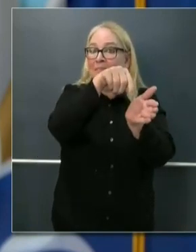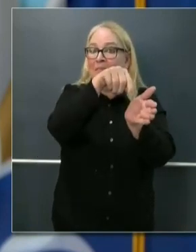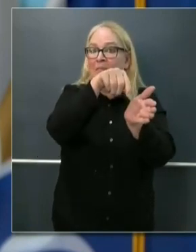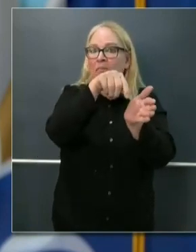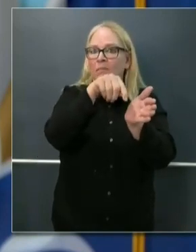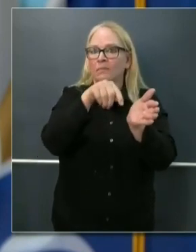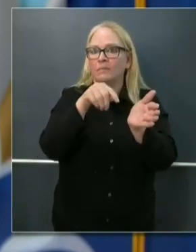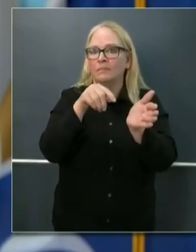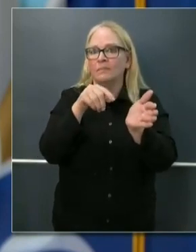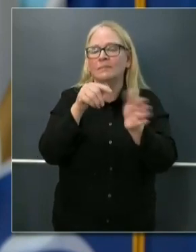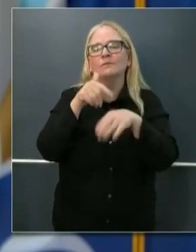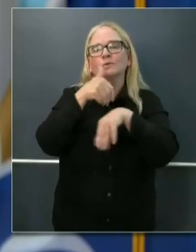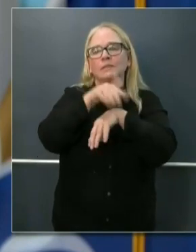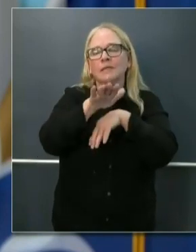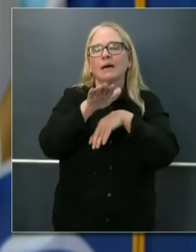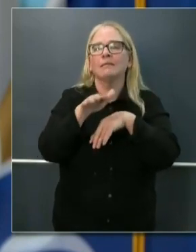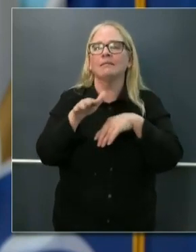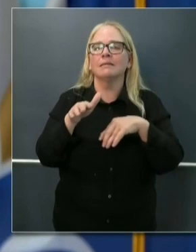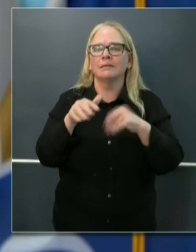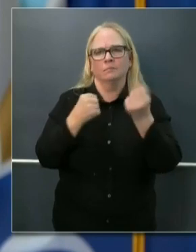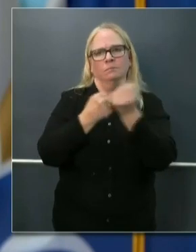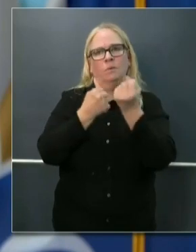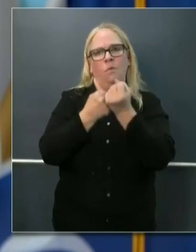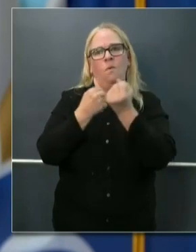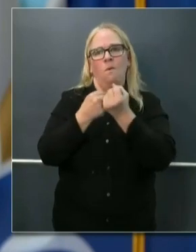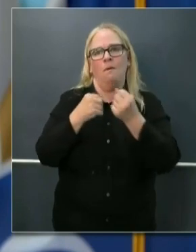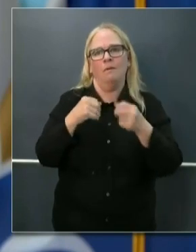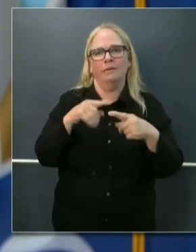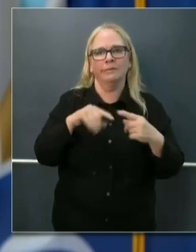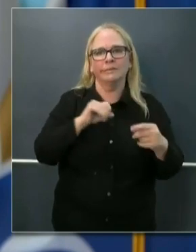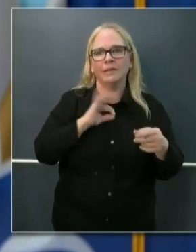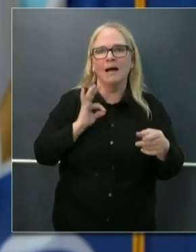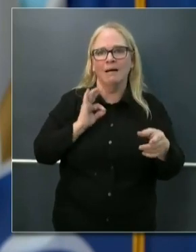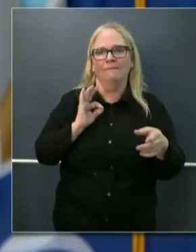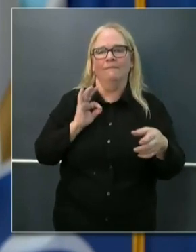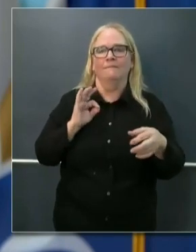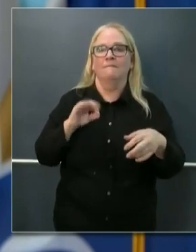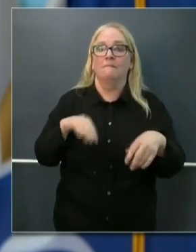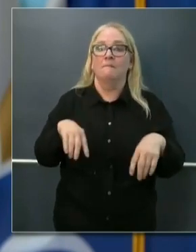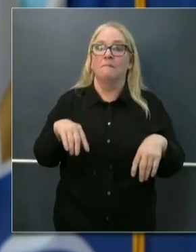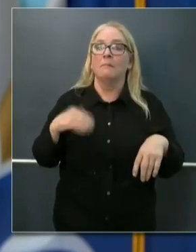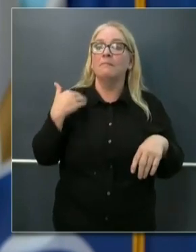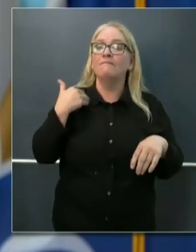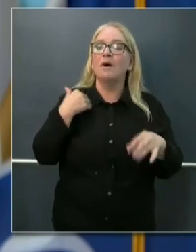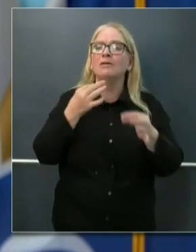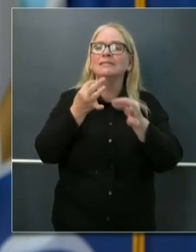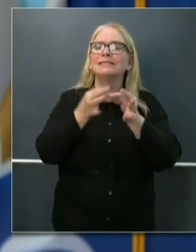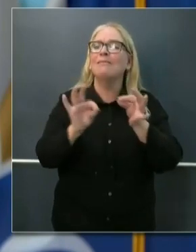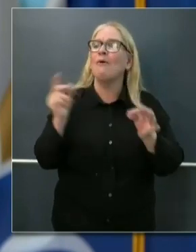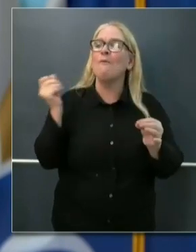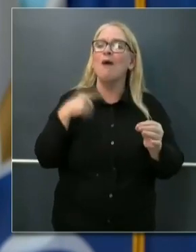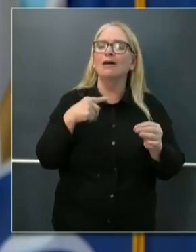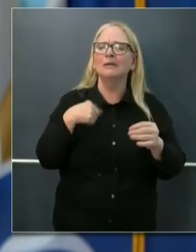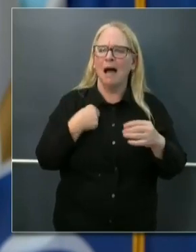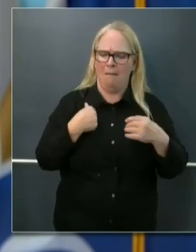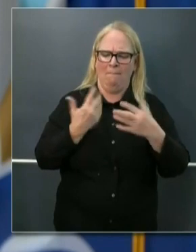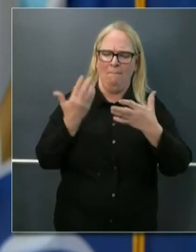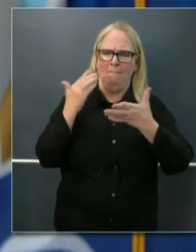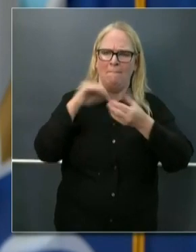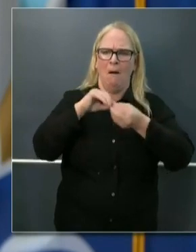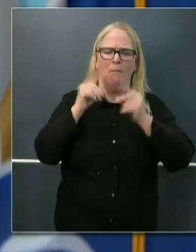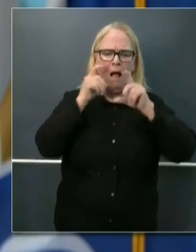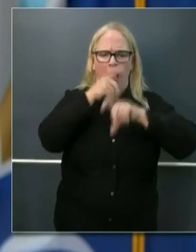to be redeployed to help also support these efforts. So what was a simple question, forgive me, became a more complicated answer, but